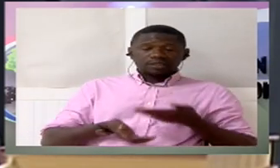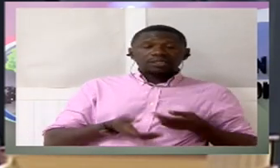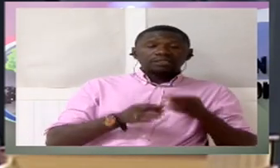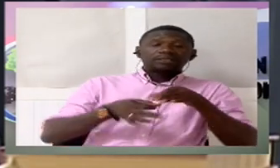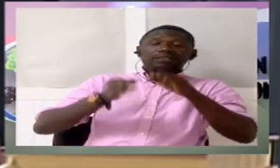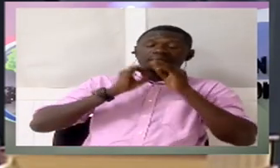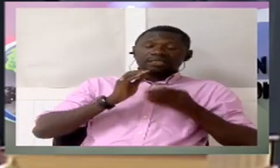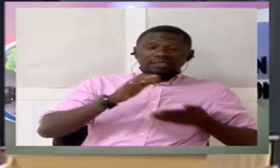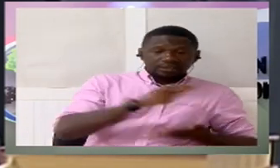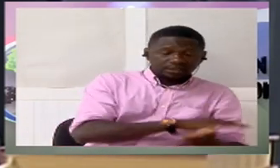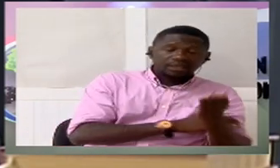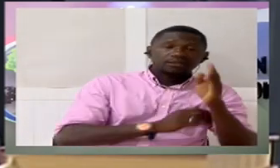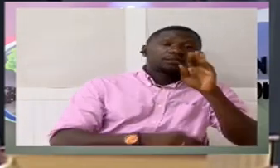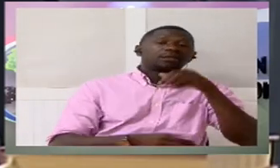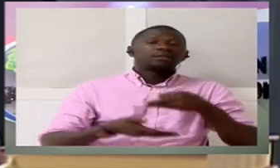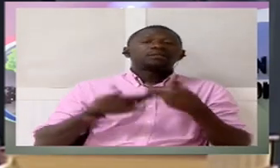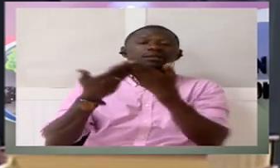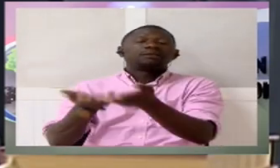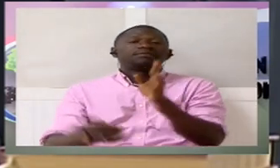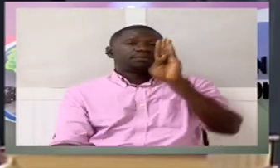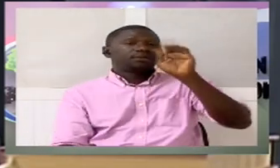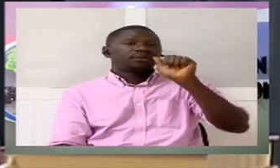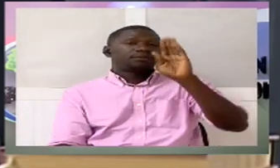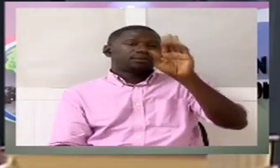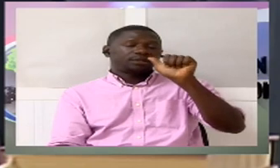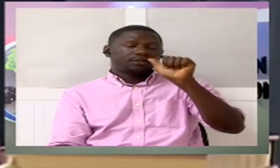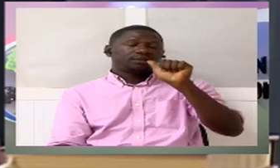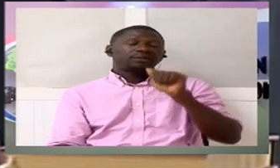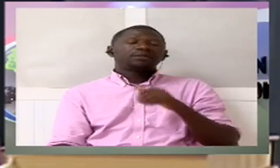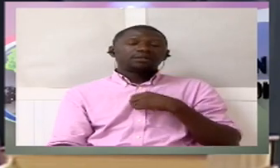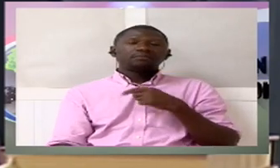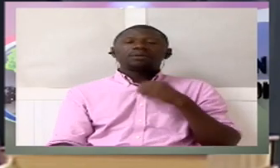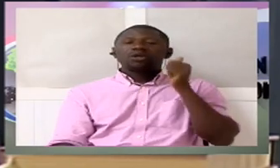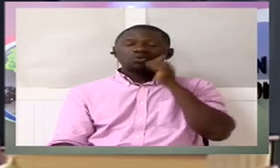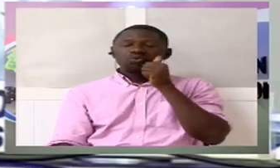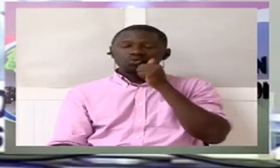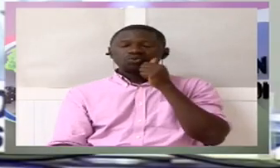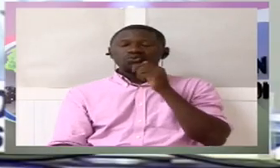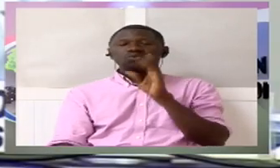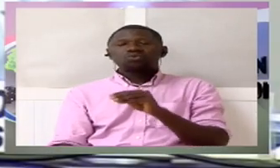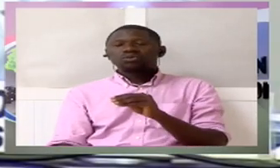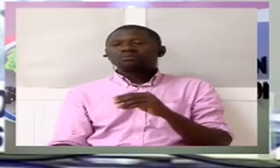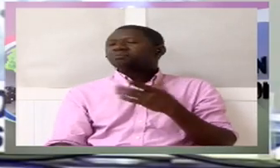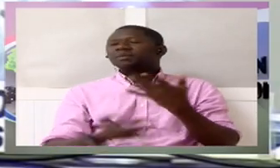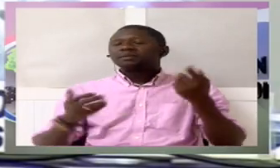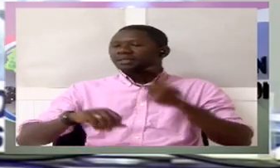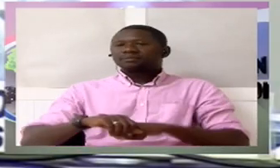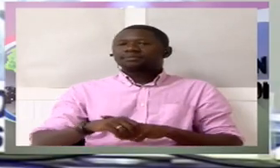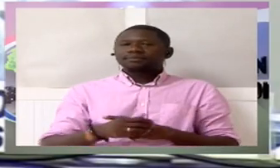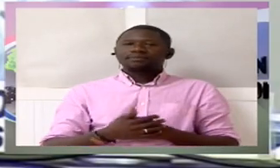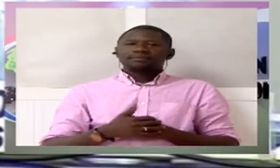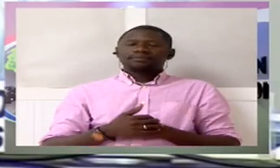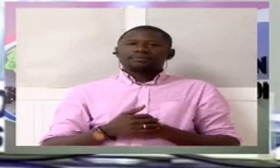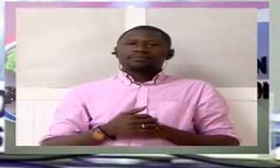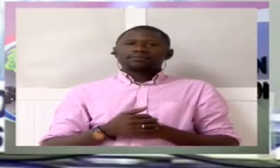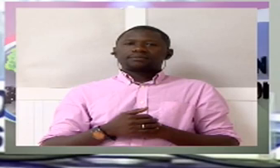take it inside for Baba. I used to do this several times. Madam Witness, why was it necessary